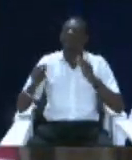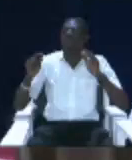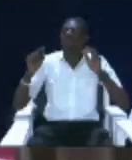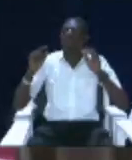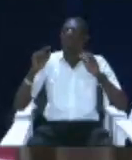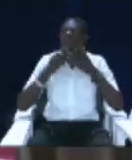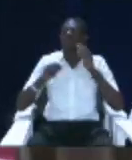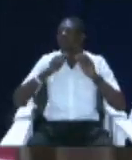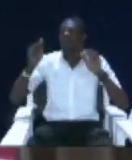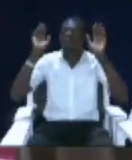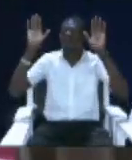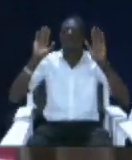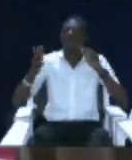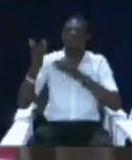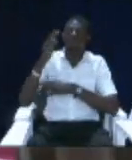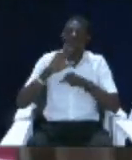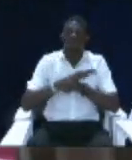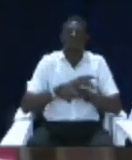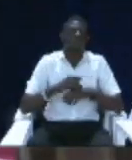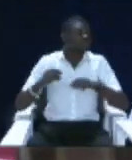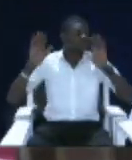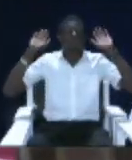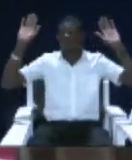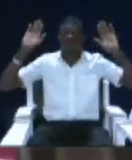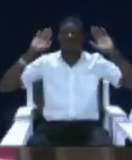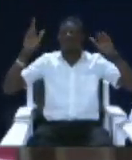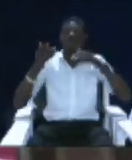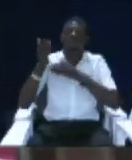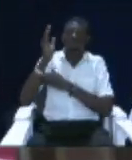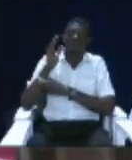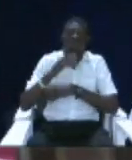Wonderful God! Awesome God! God of